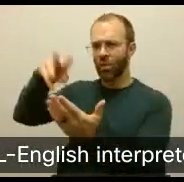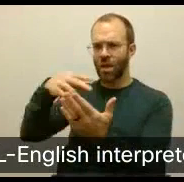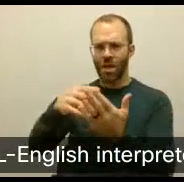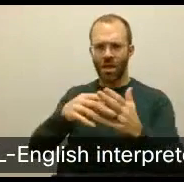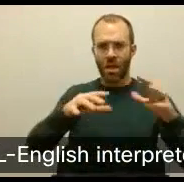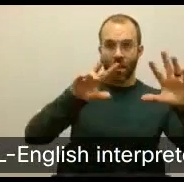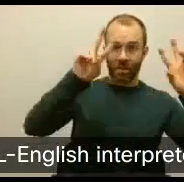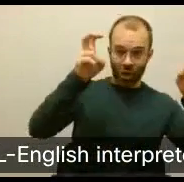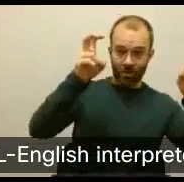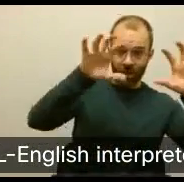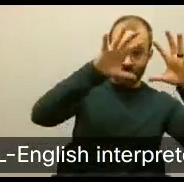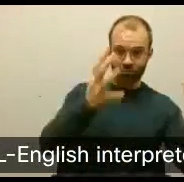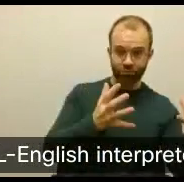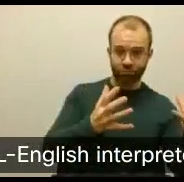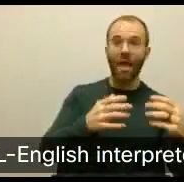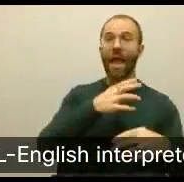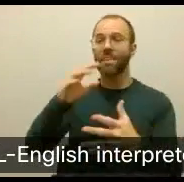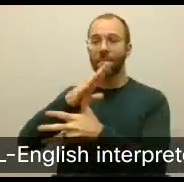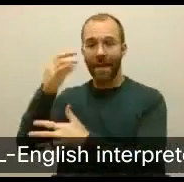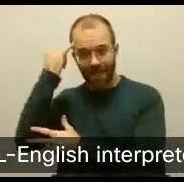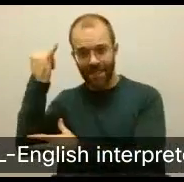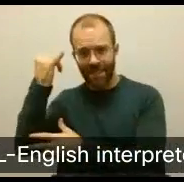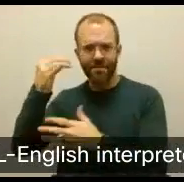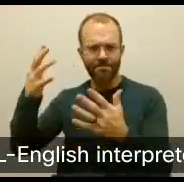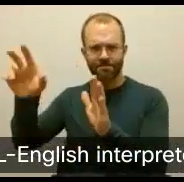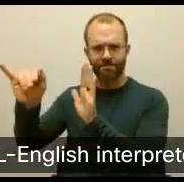main idea, and this probably will require